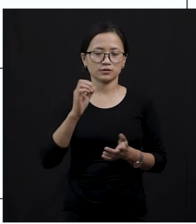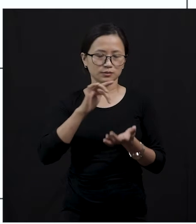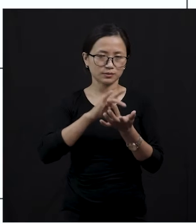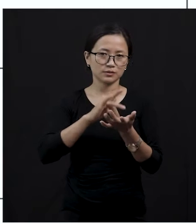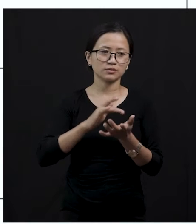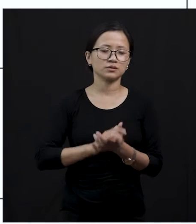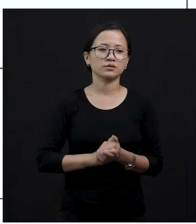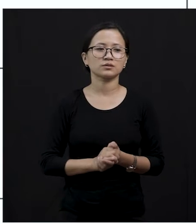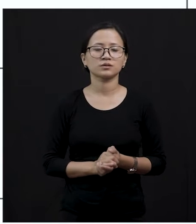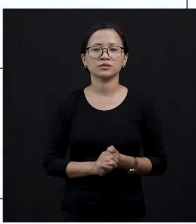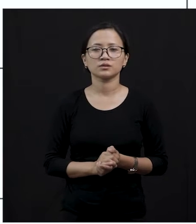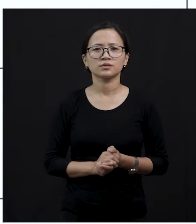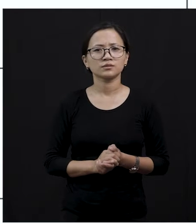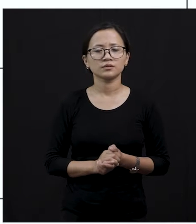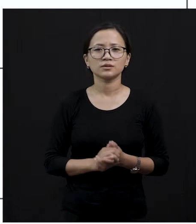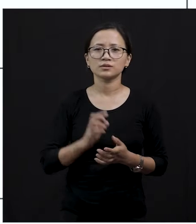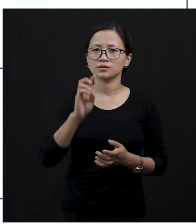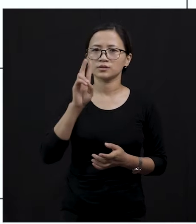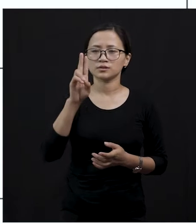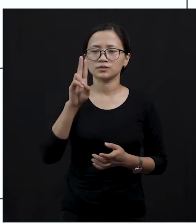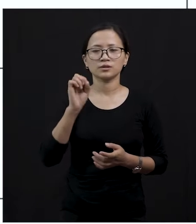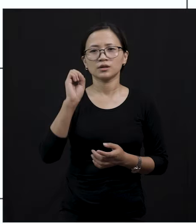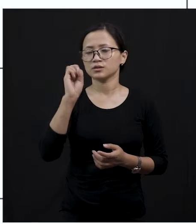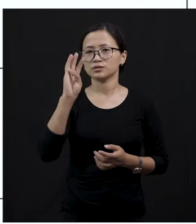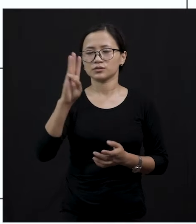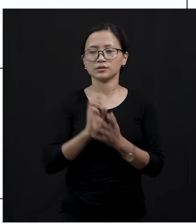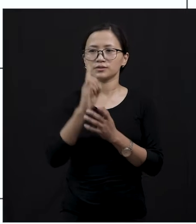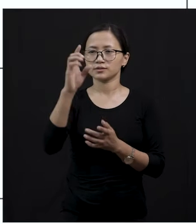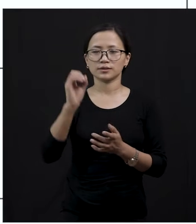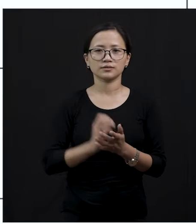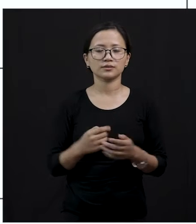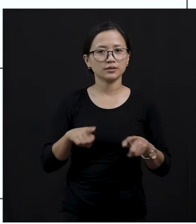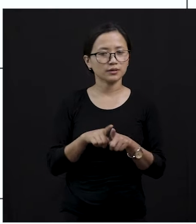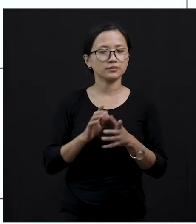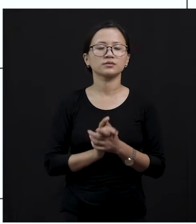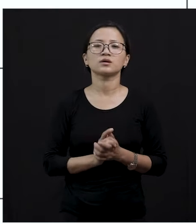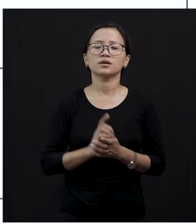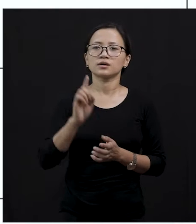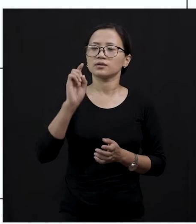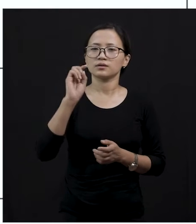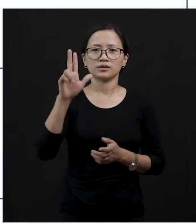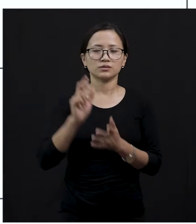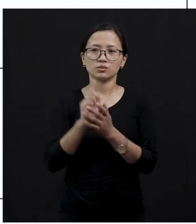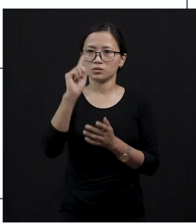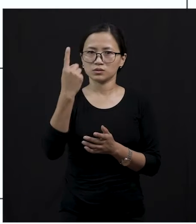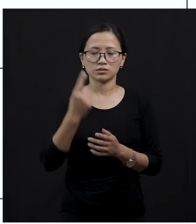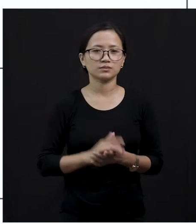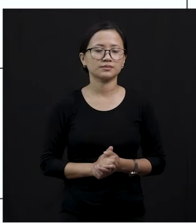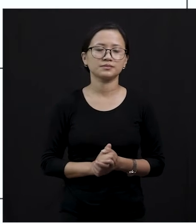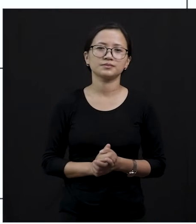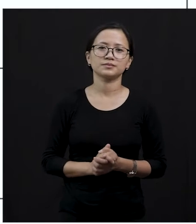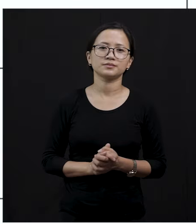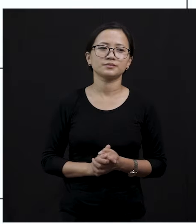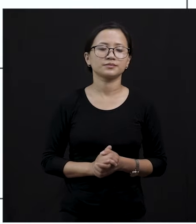place. So we can write this as 3 tens and 8 ones, okay? We can write this as